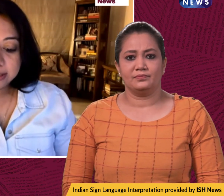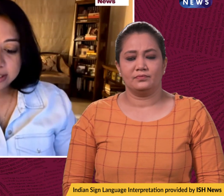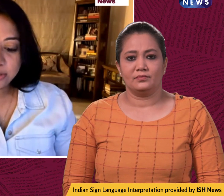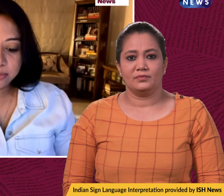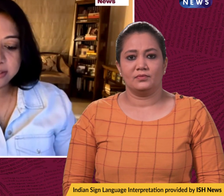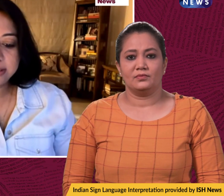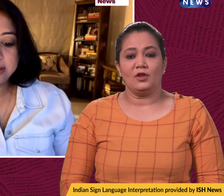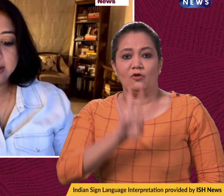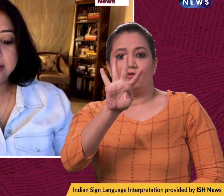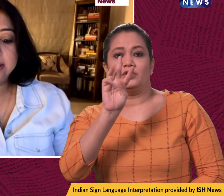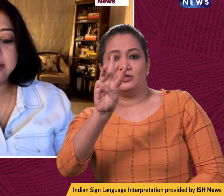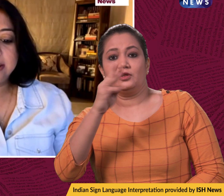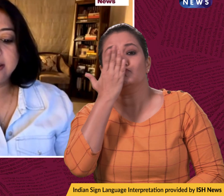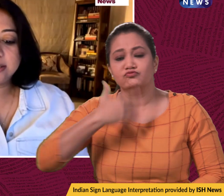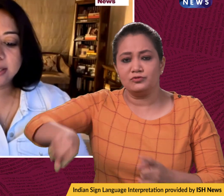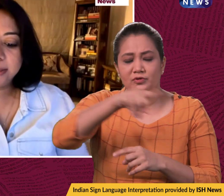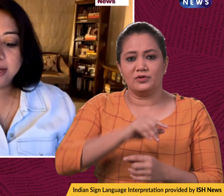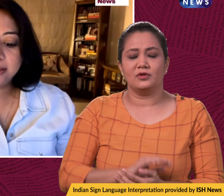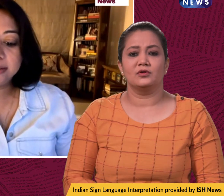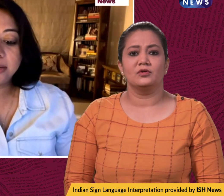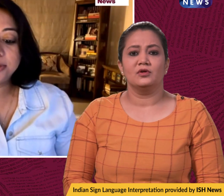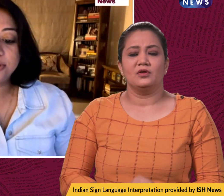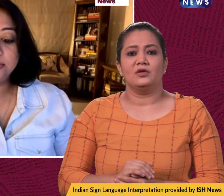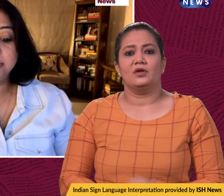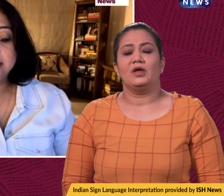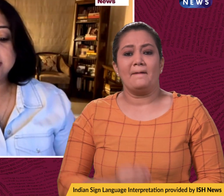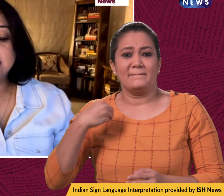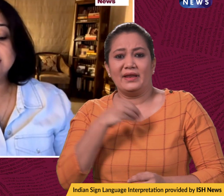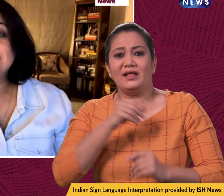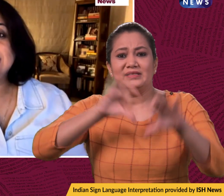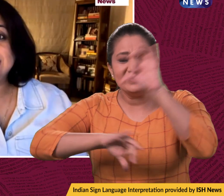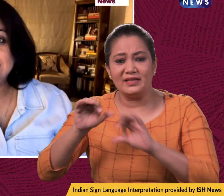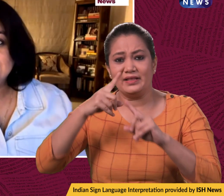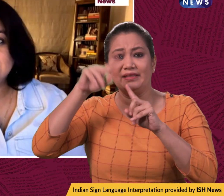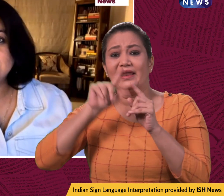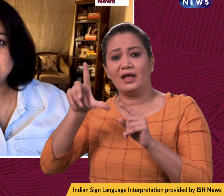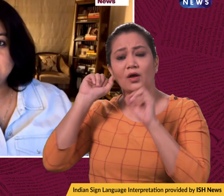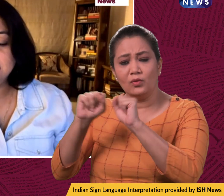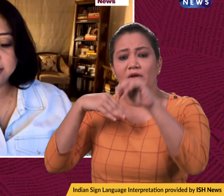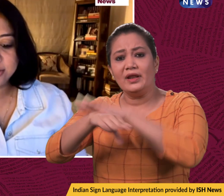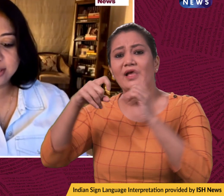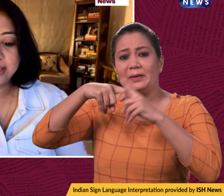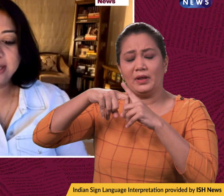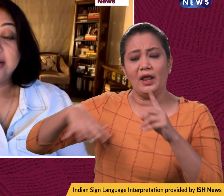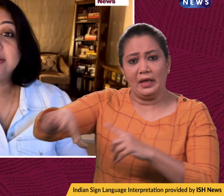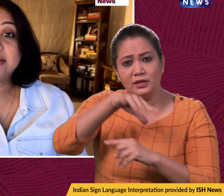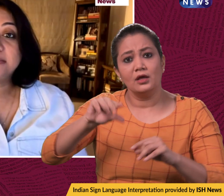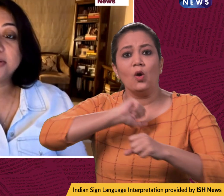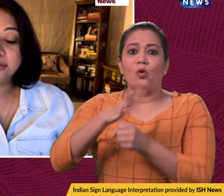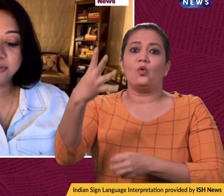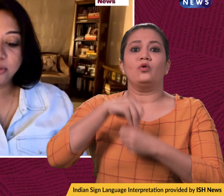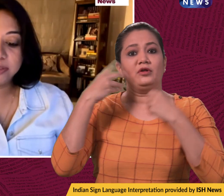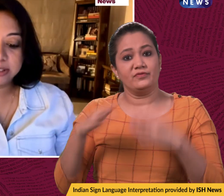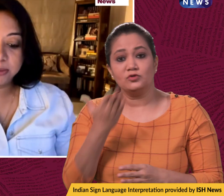43 students in the Chalamera Anand Rao Institute of Medical Sciences in Telangana's Karimnagar district have